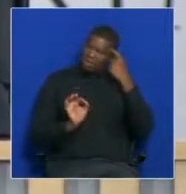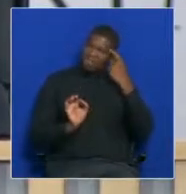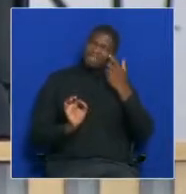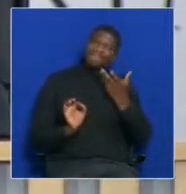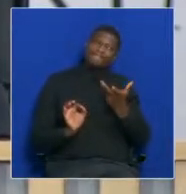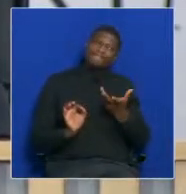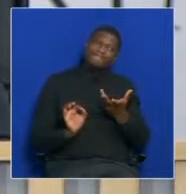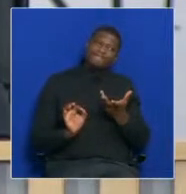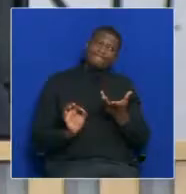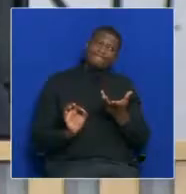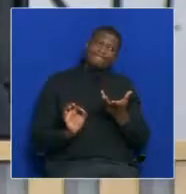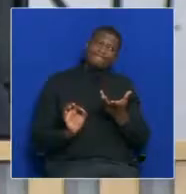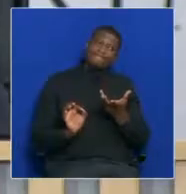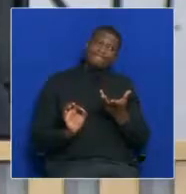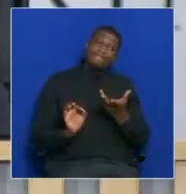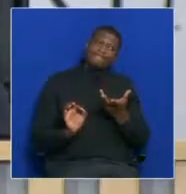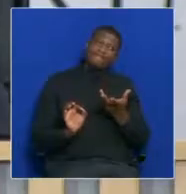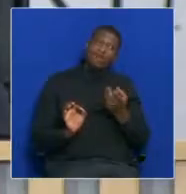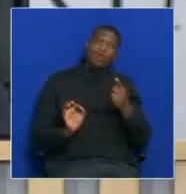the speaker matter.